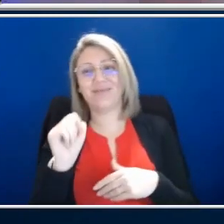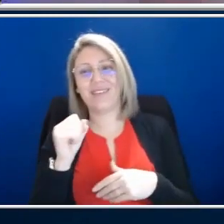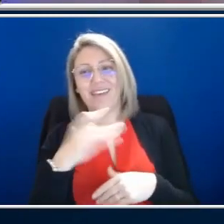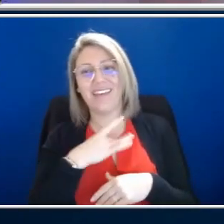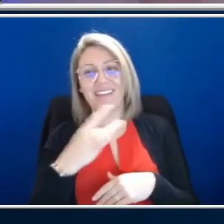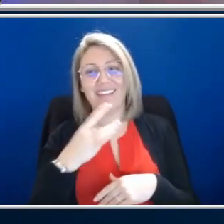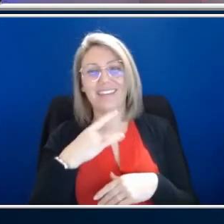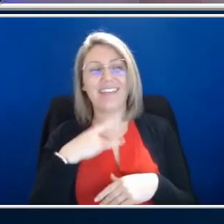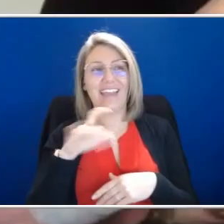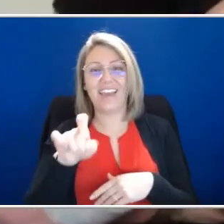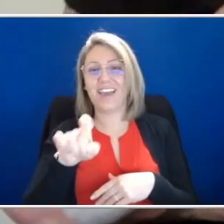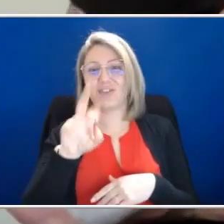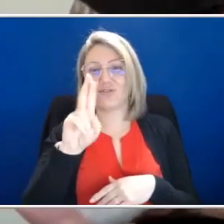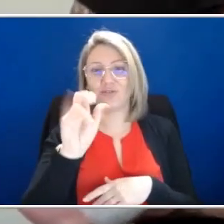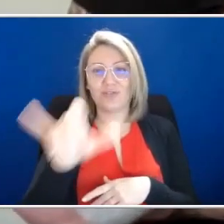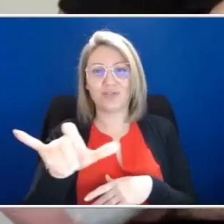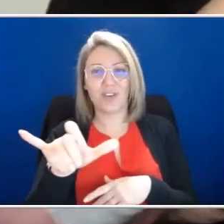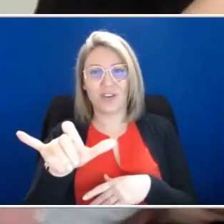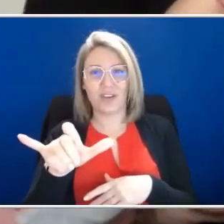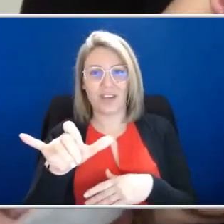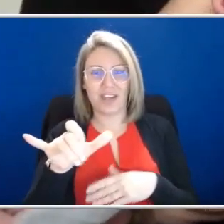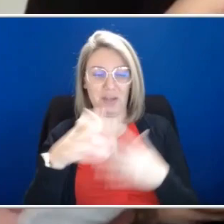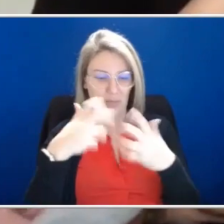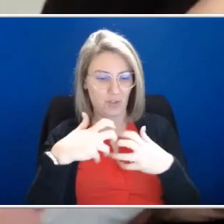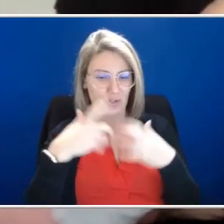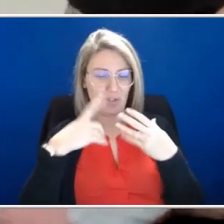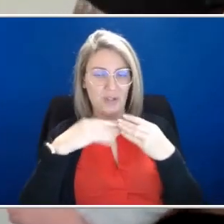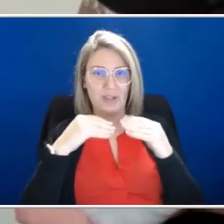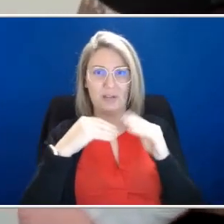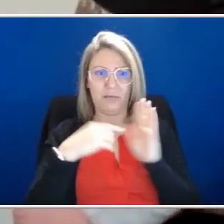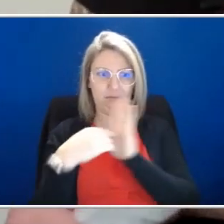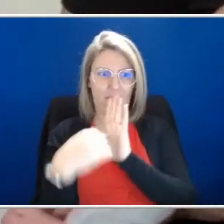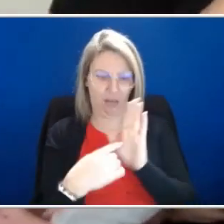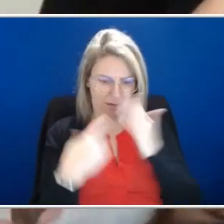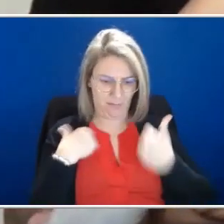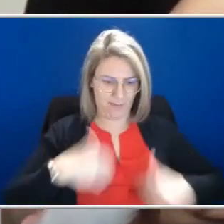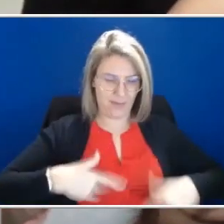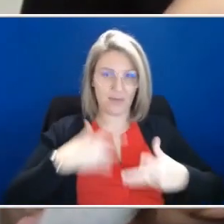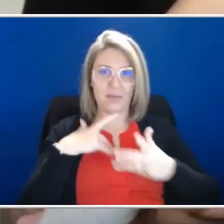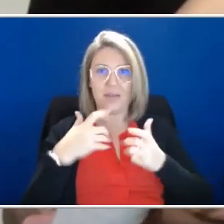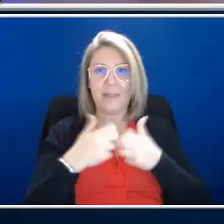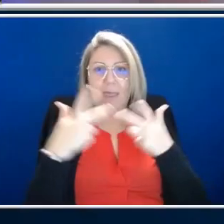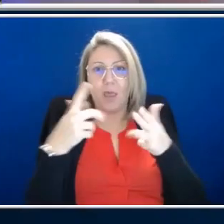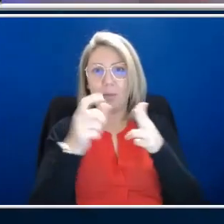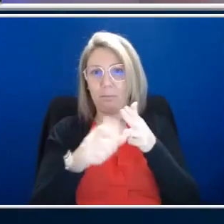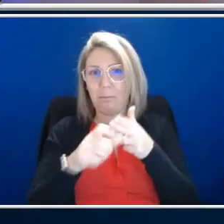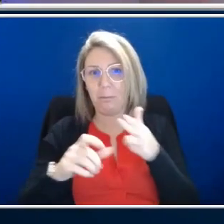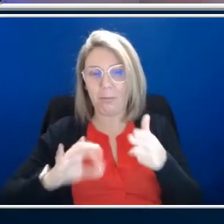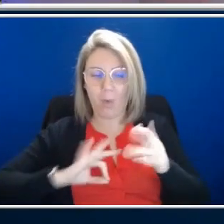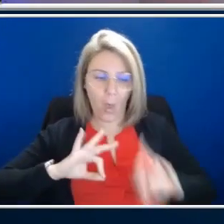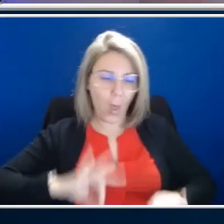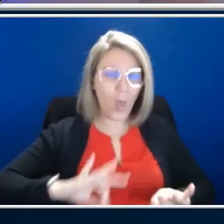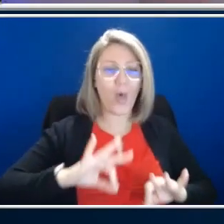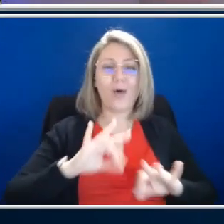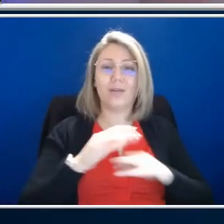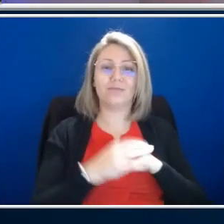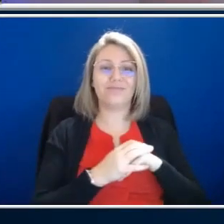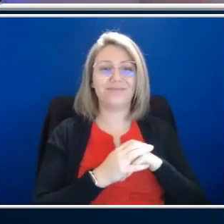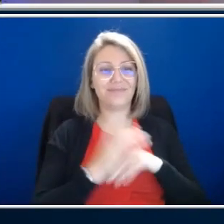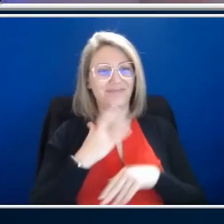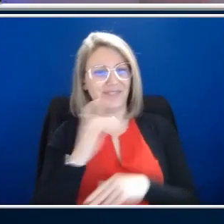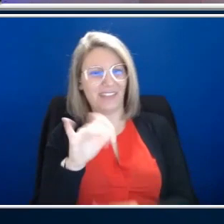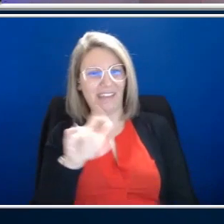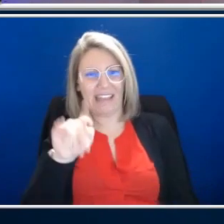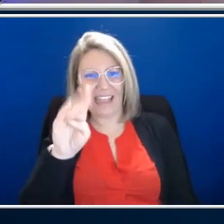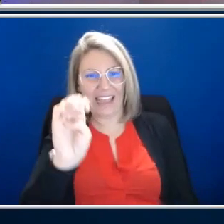up like a Christmas tree. And I'll just tell them I just got a lot of bullets in me. I feel like Kyle should get some